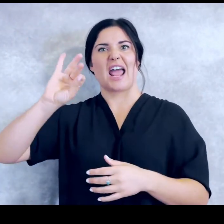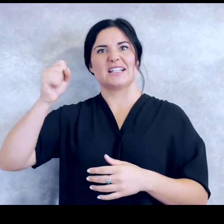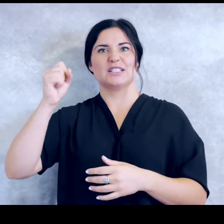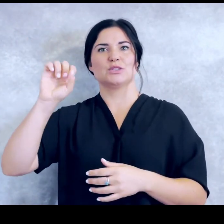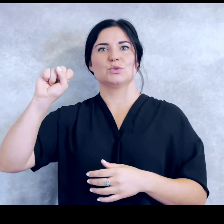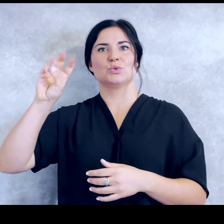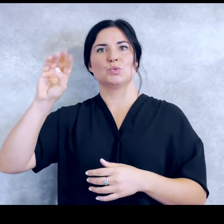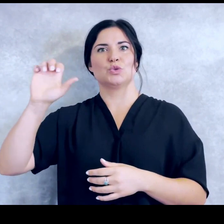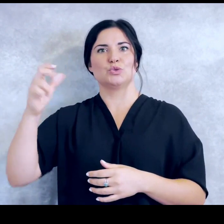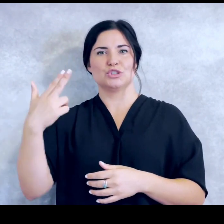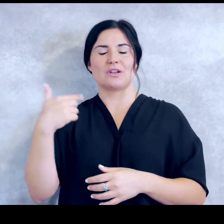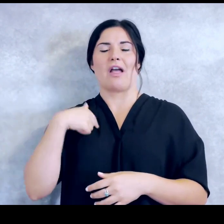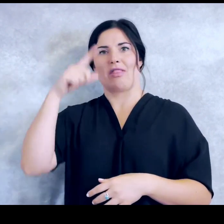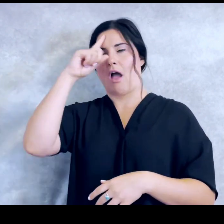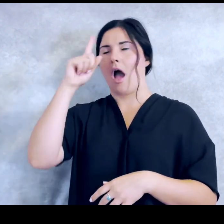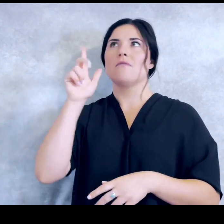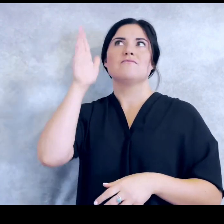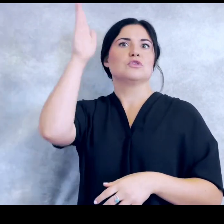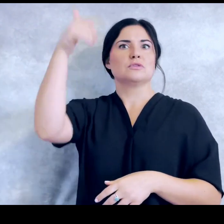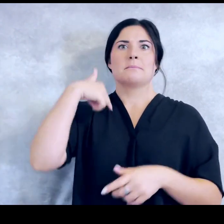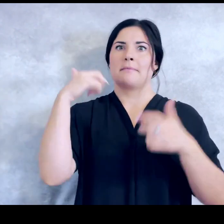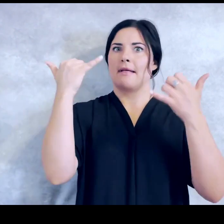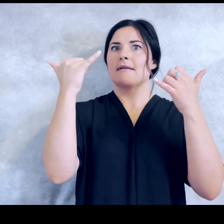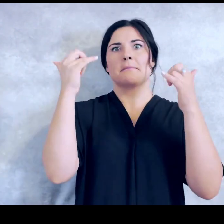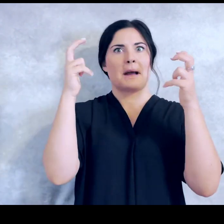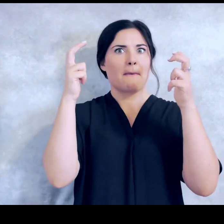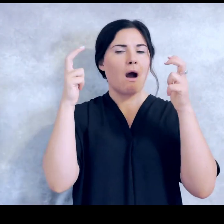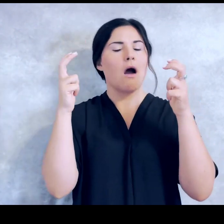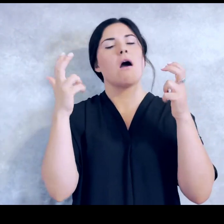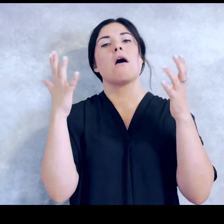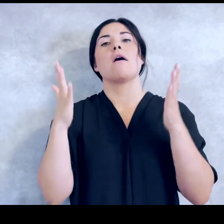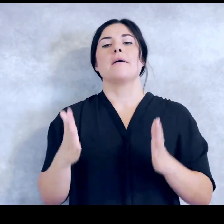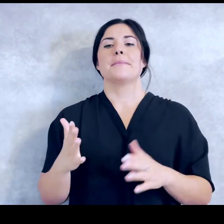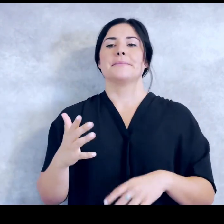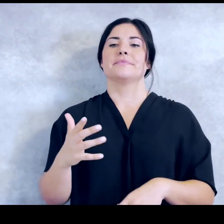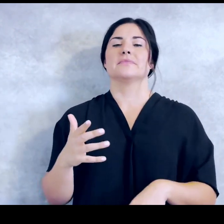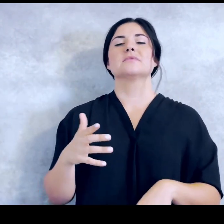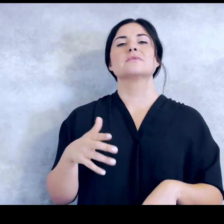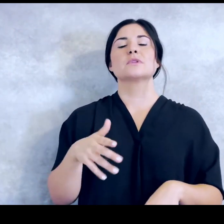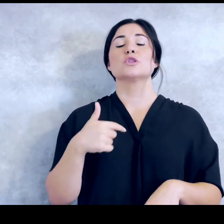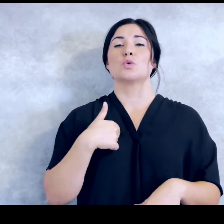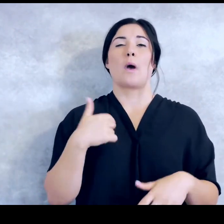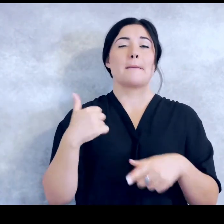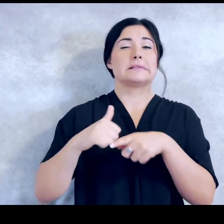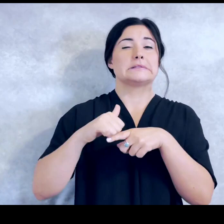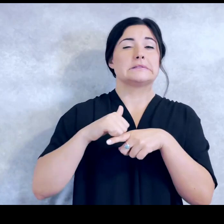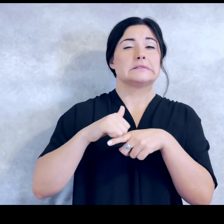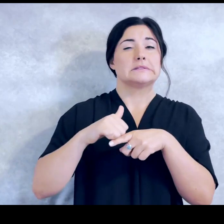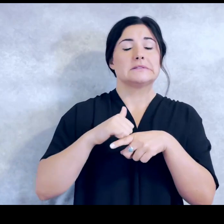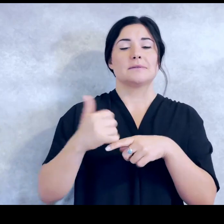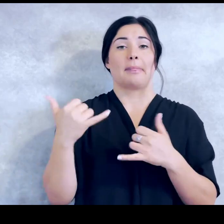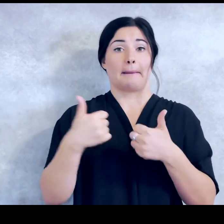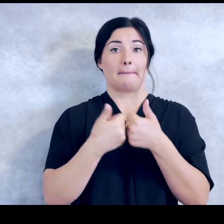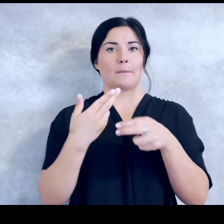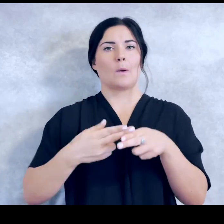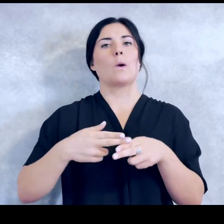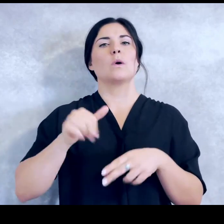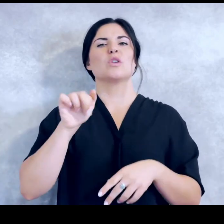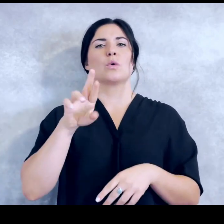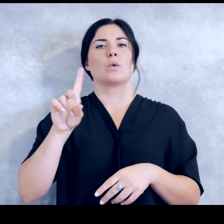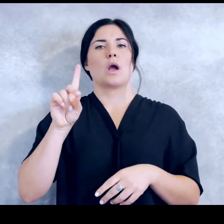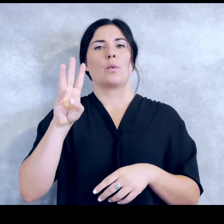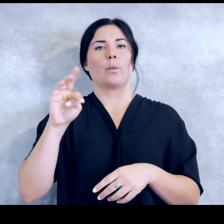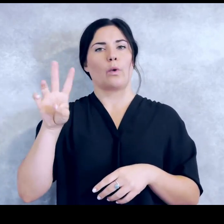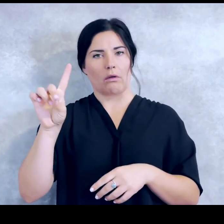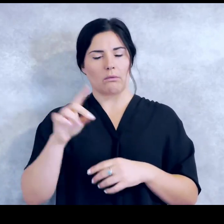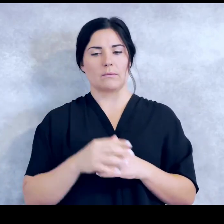know, it was a big deal. It's a big deal. And won street ball at that time. And so I would play this game Around the World.